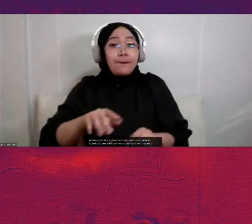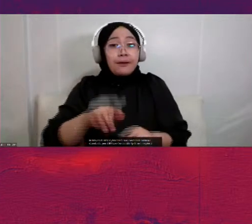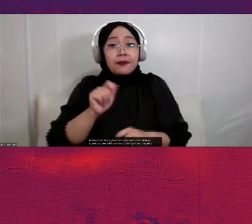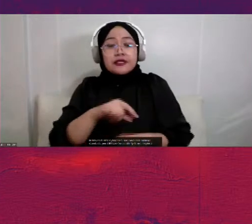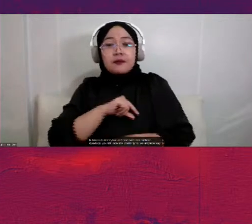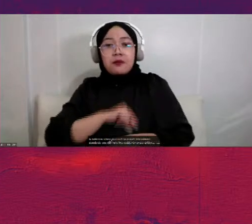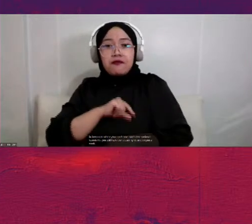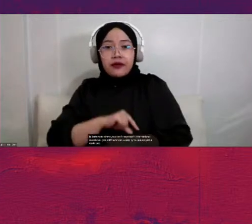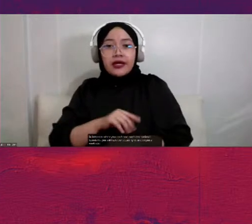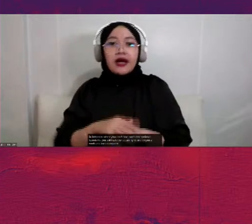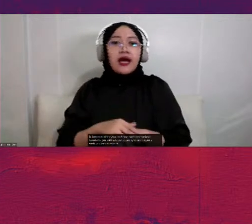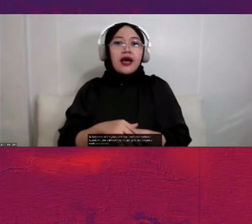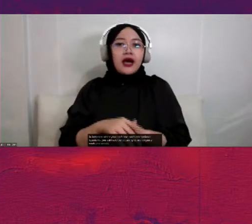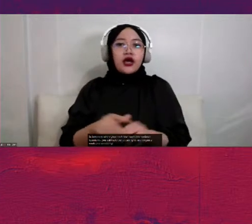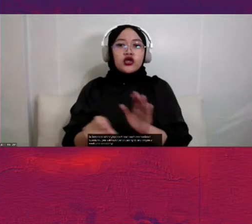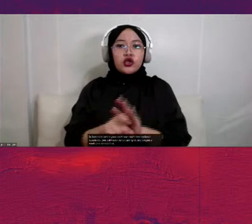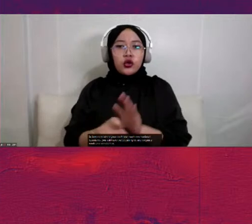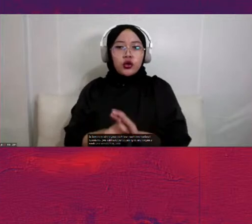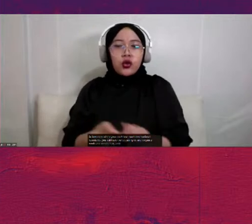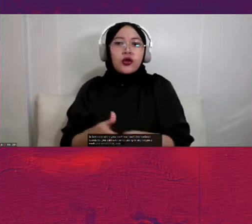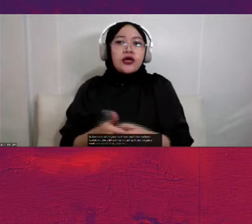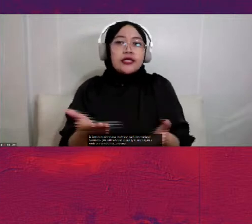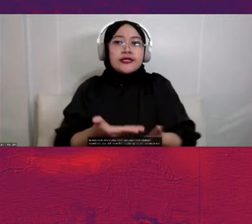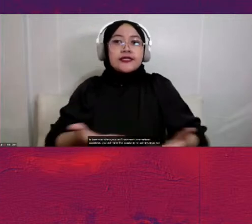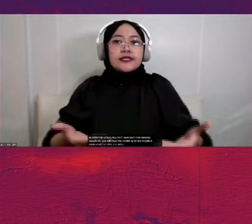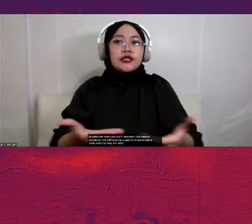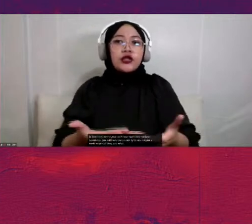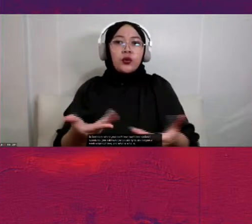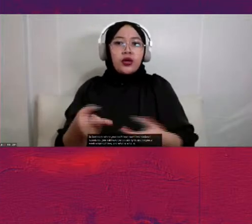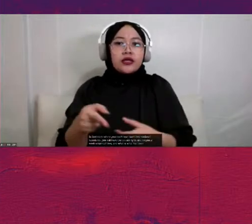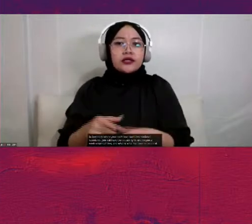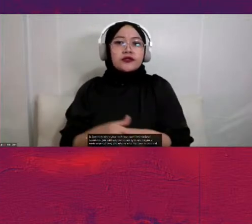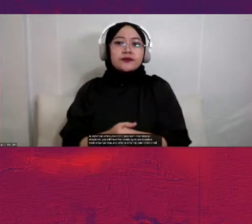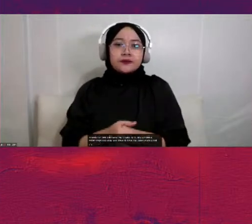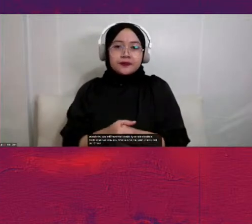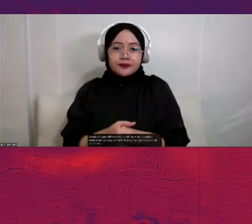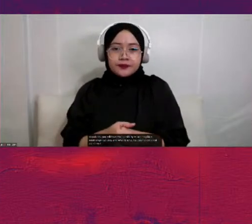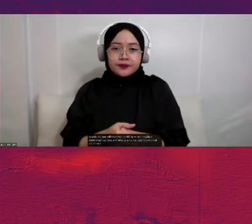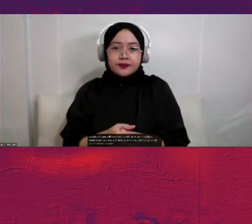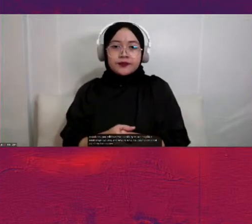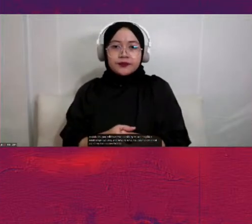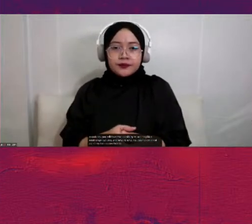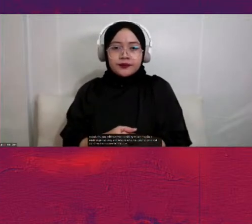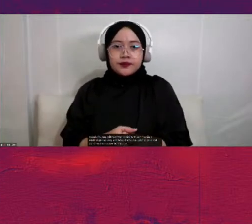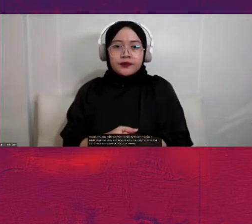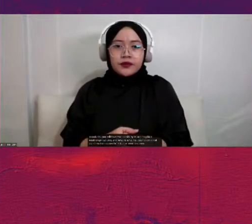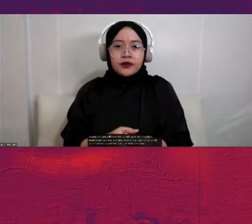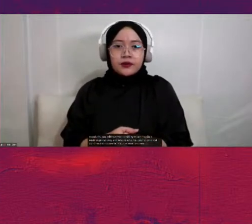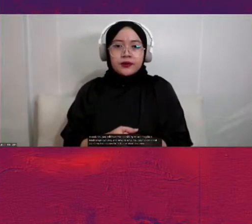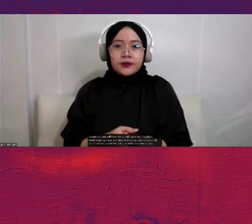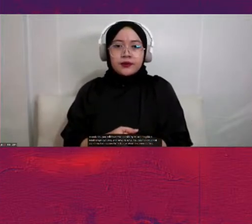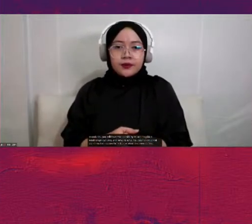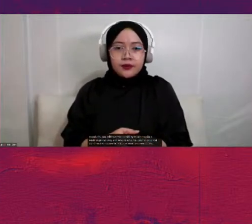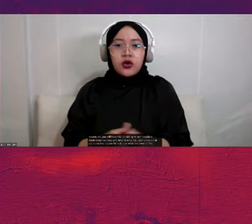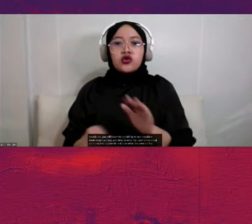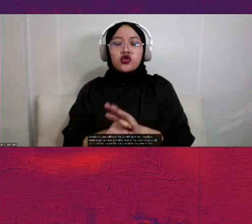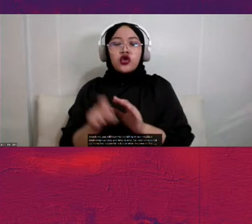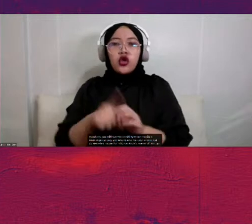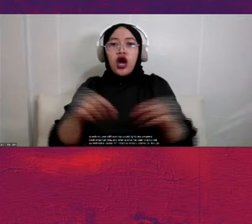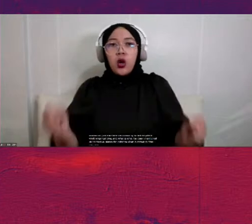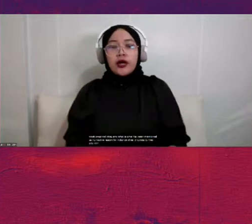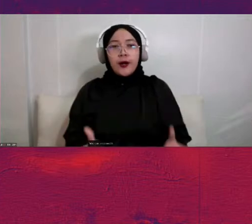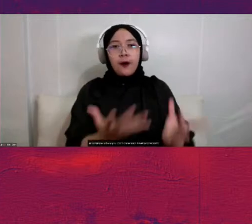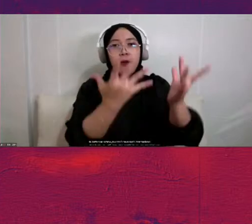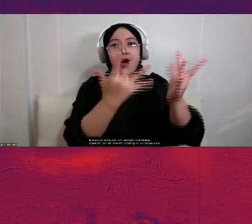empirical work, empirical tries, and what has been mentioned as normative reasoning. For instance, when it comes to fires, you